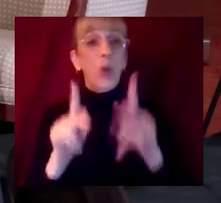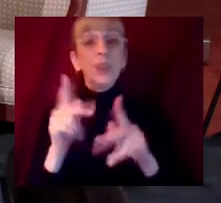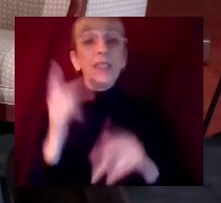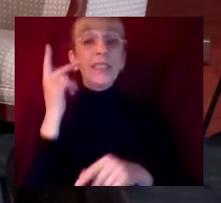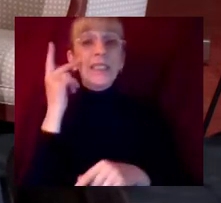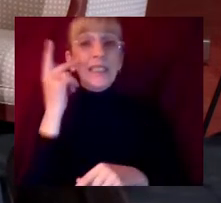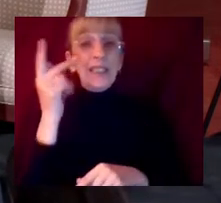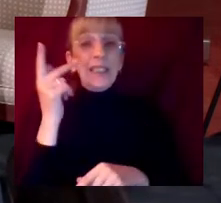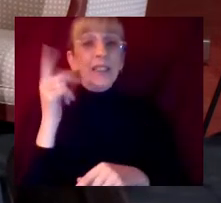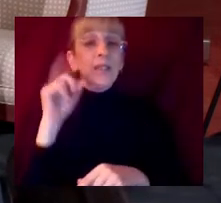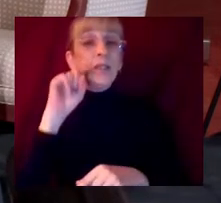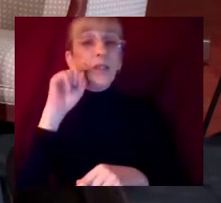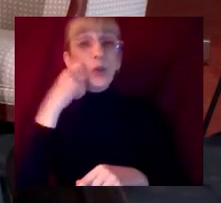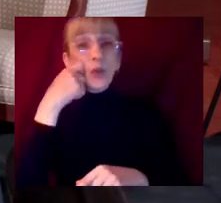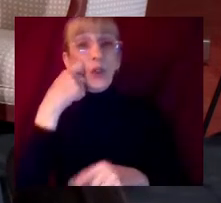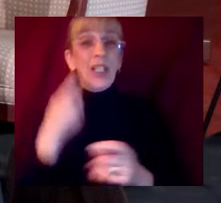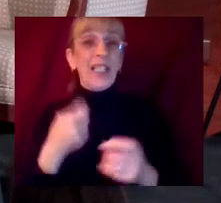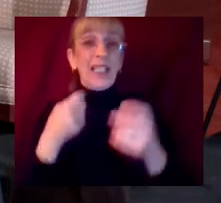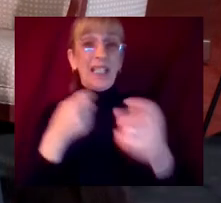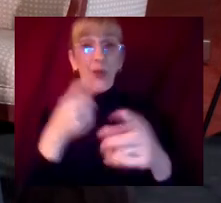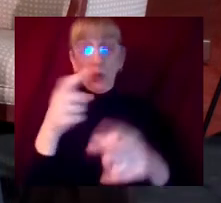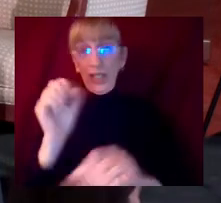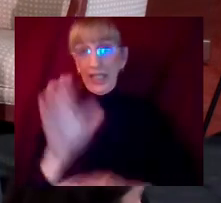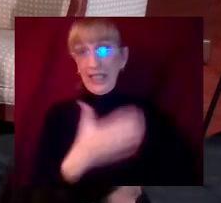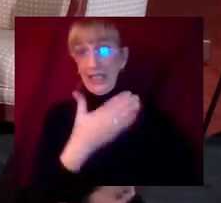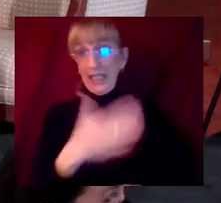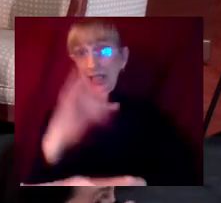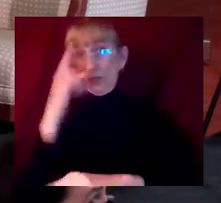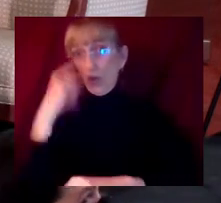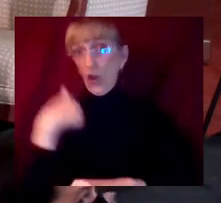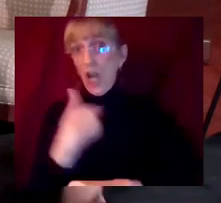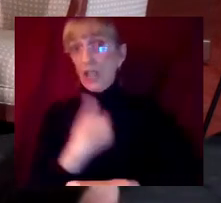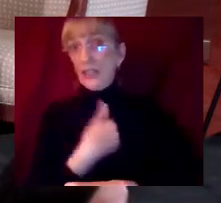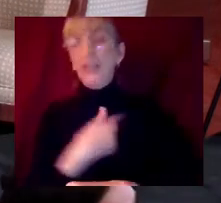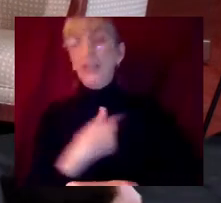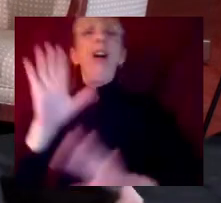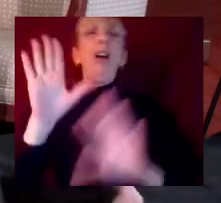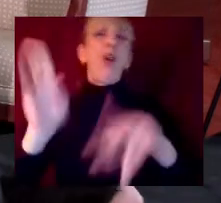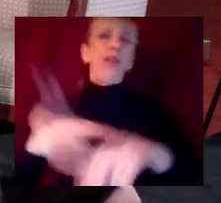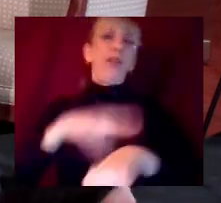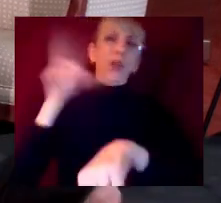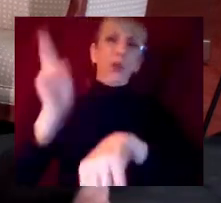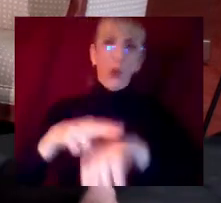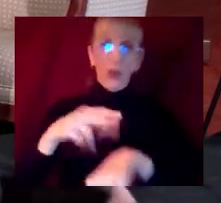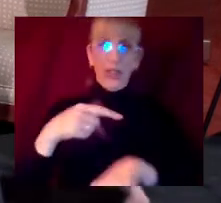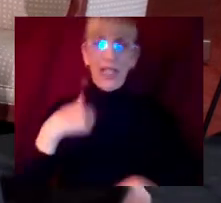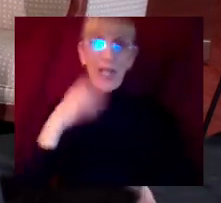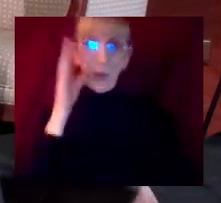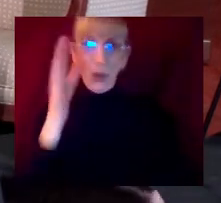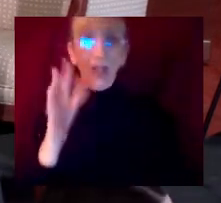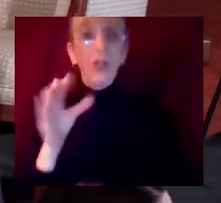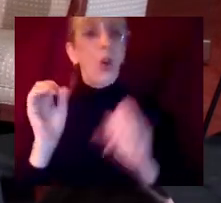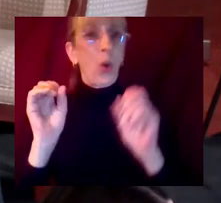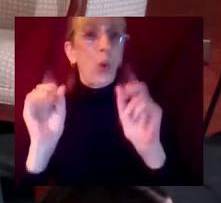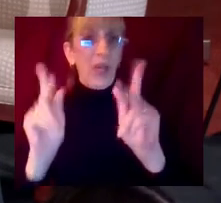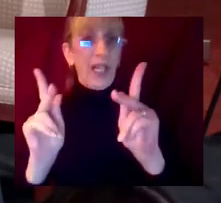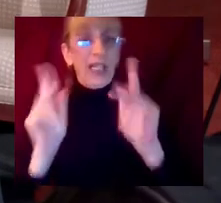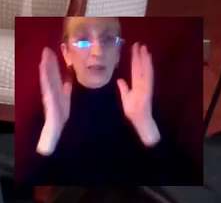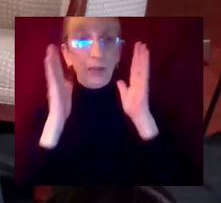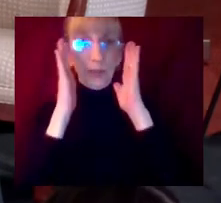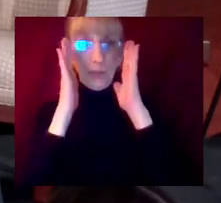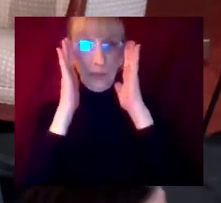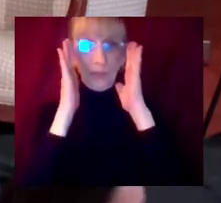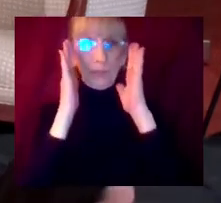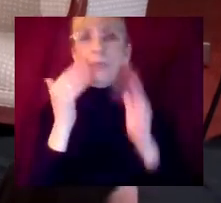extraordinary gift was if you could sing us a song. You think oh, you, you know that? I will. Come on. Okay. Well, thank you